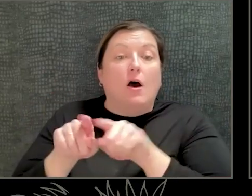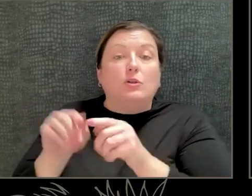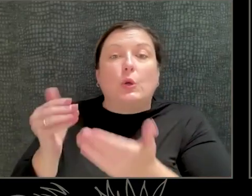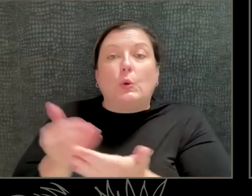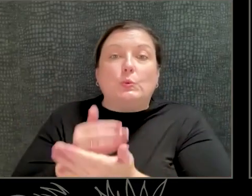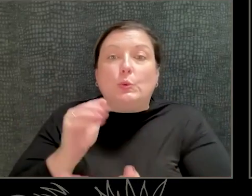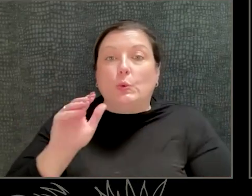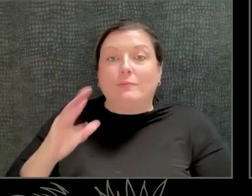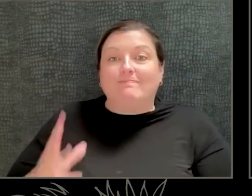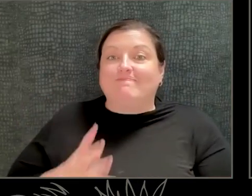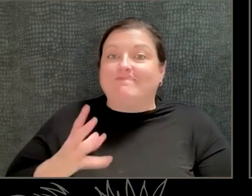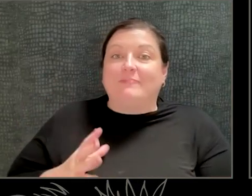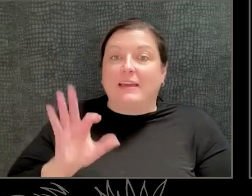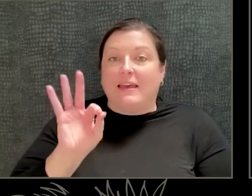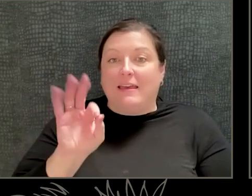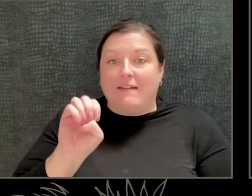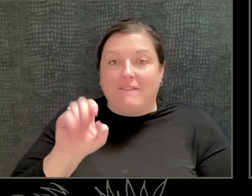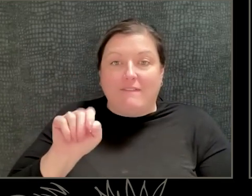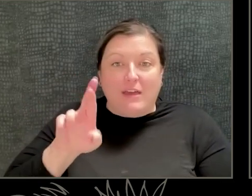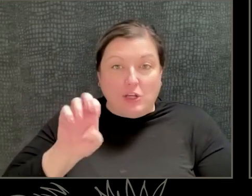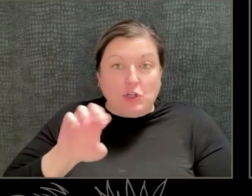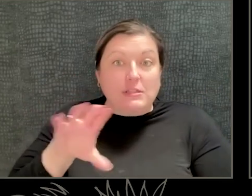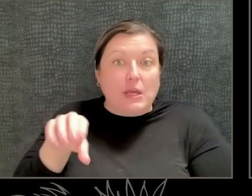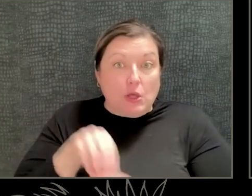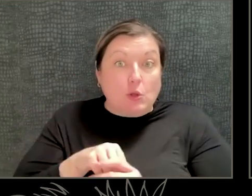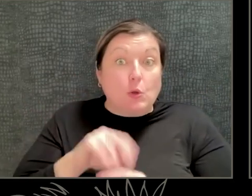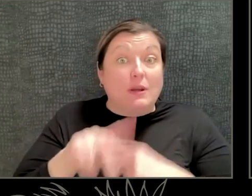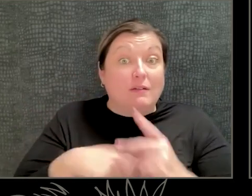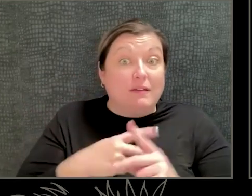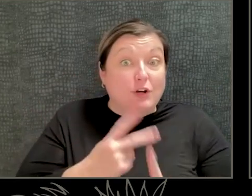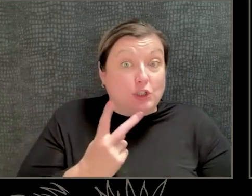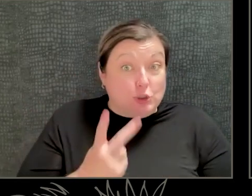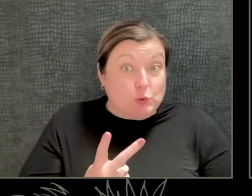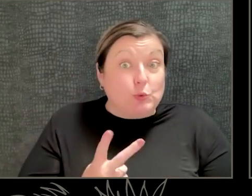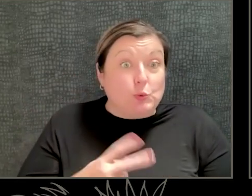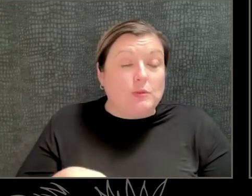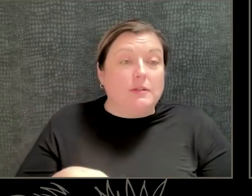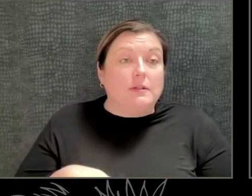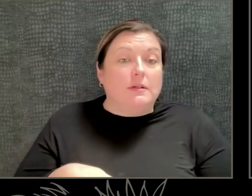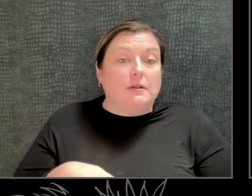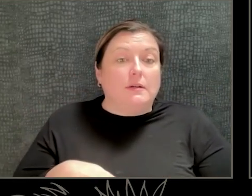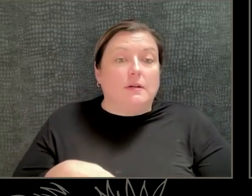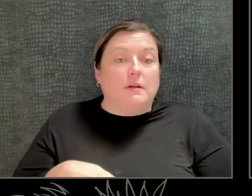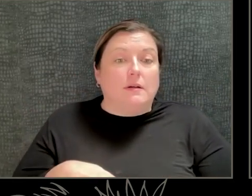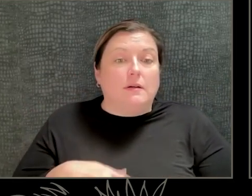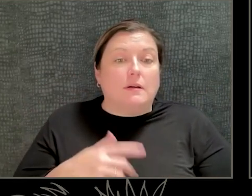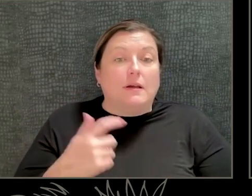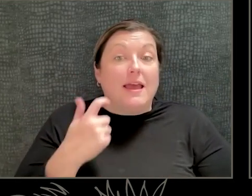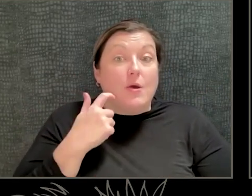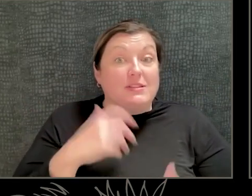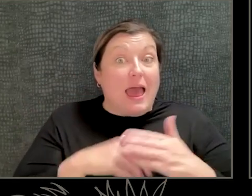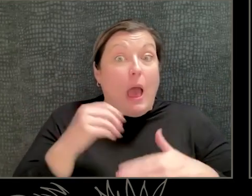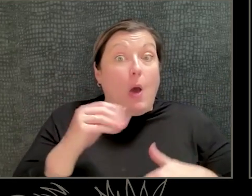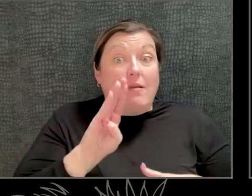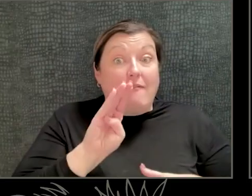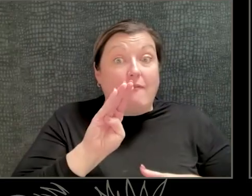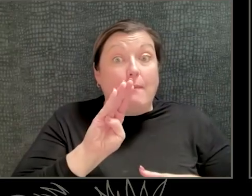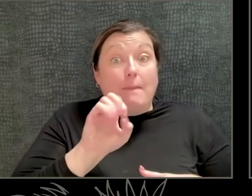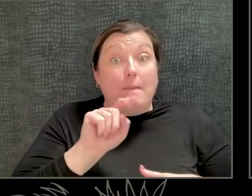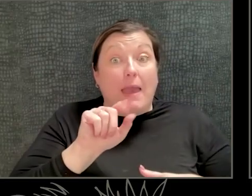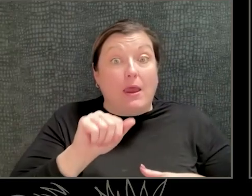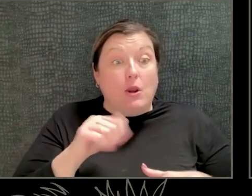that were included in Inertia.js version 2, which got out of beta earlier this year, I believe.